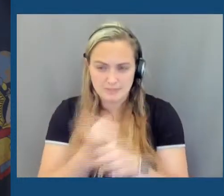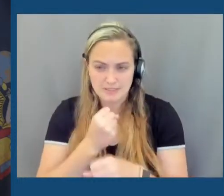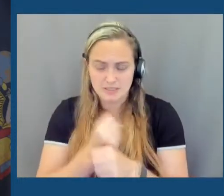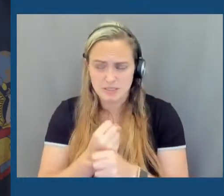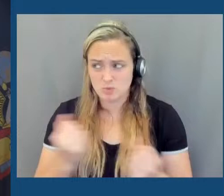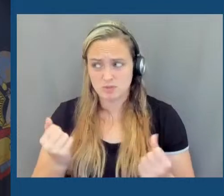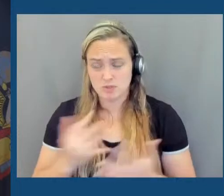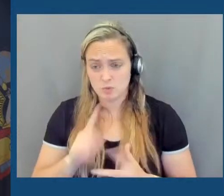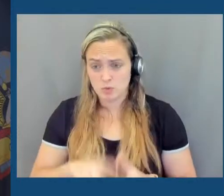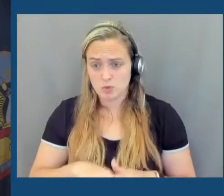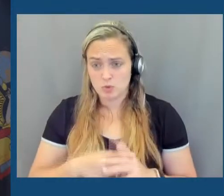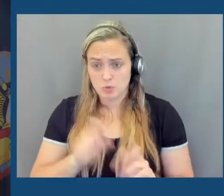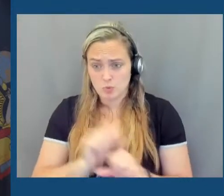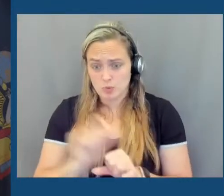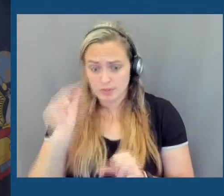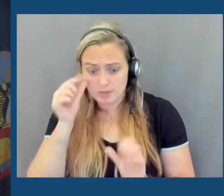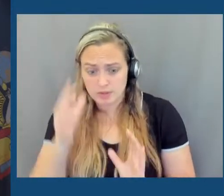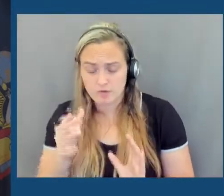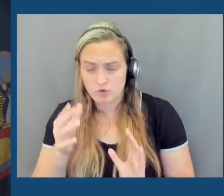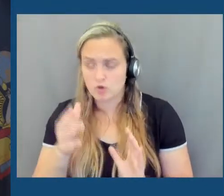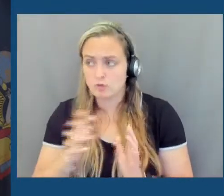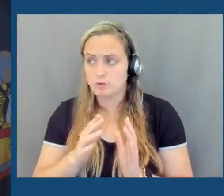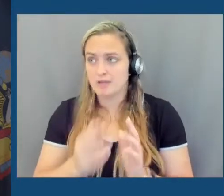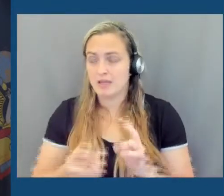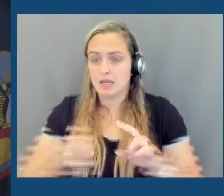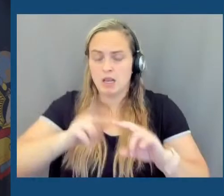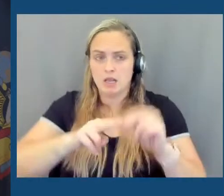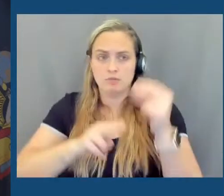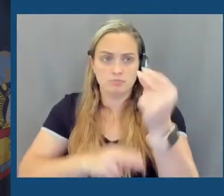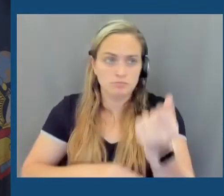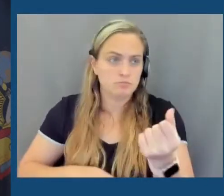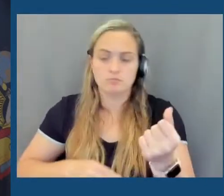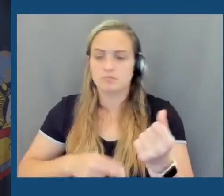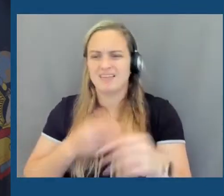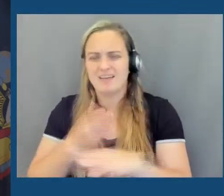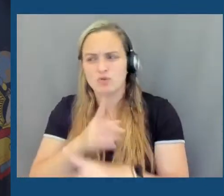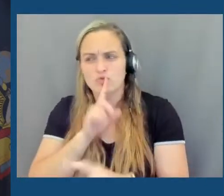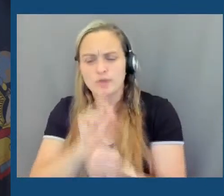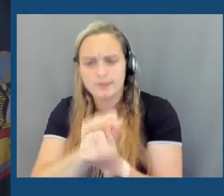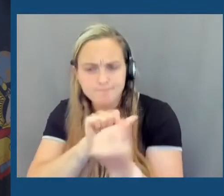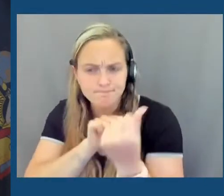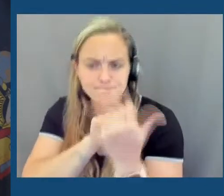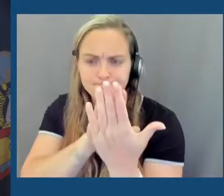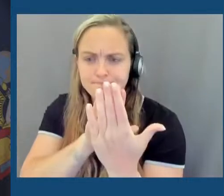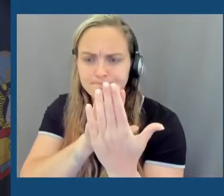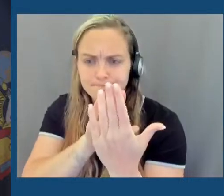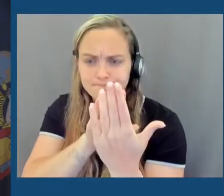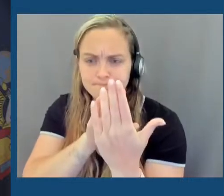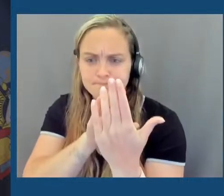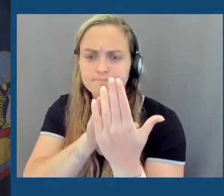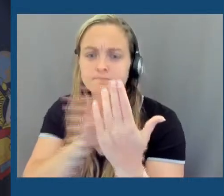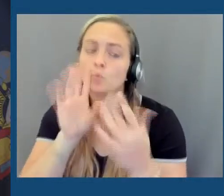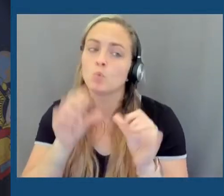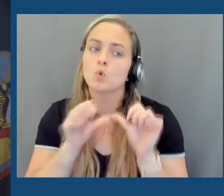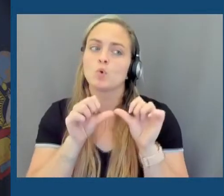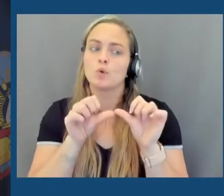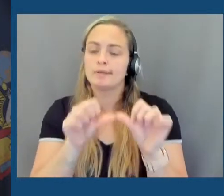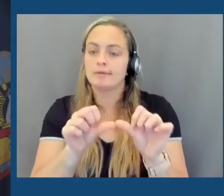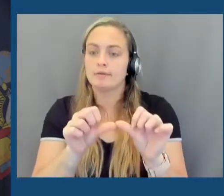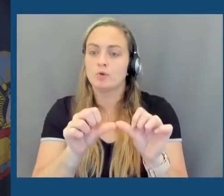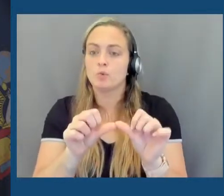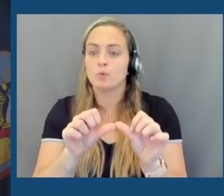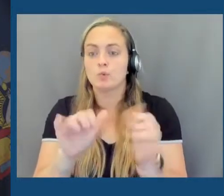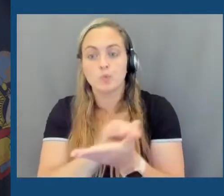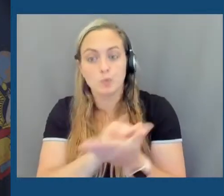first became governor and only escalated a short time afterward until we took real action. So I'm going to continue giving New Yorkers updates